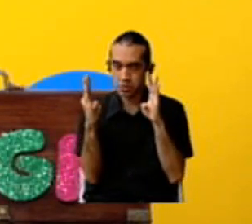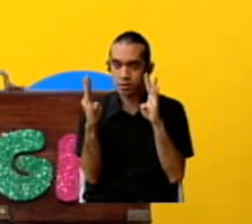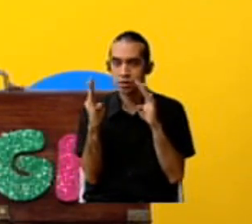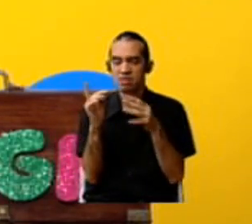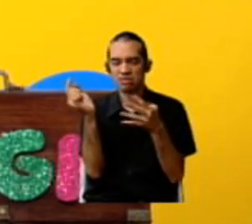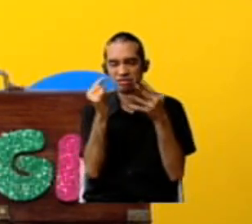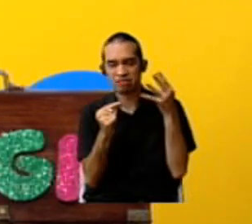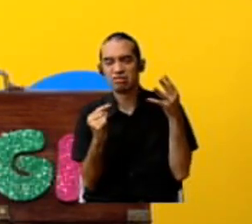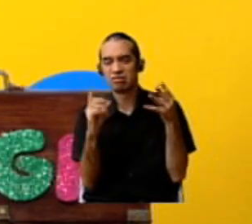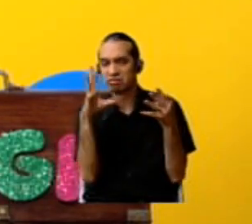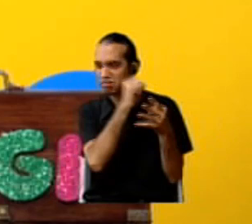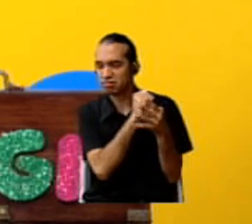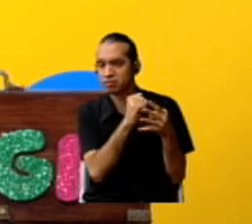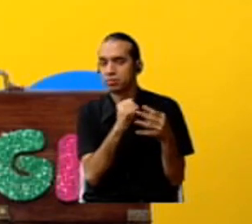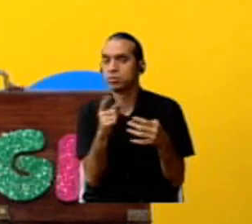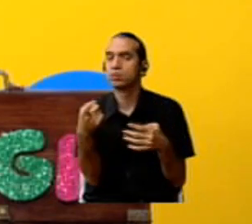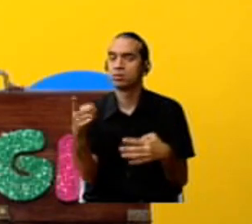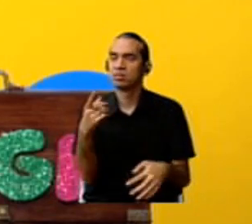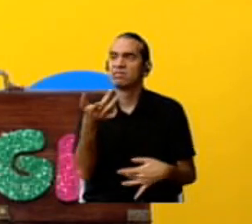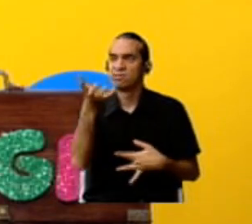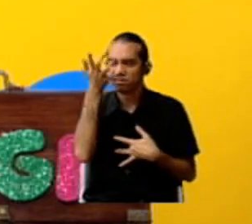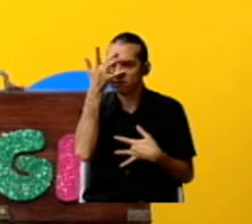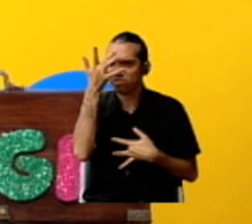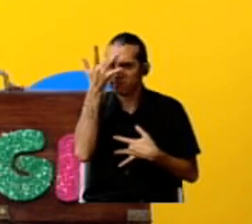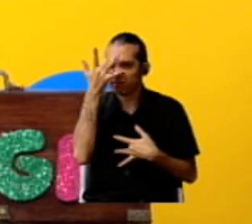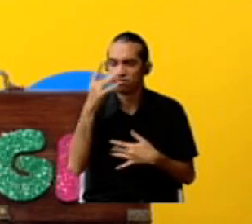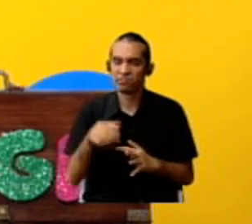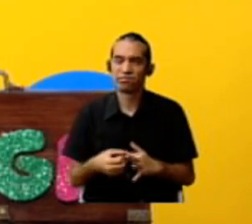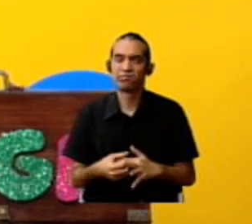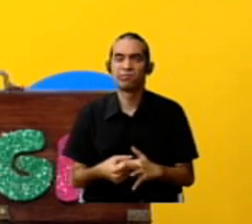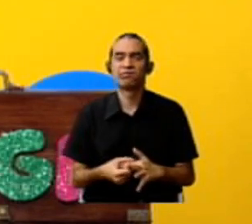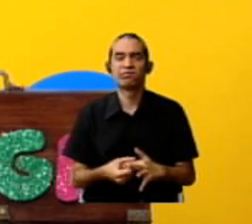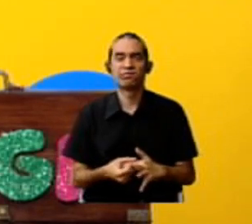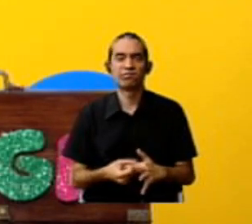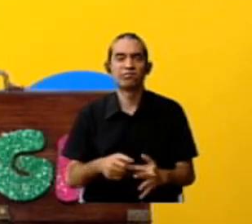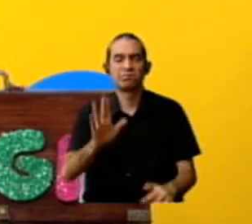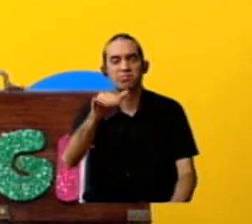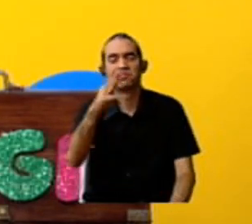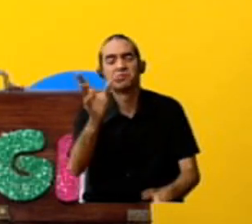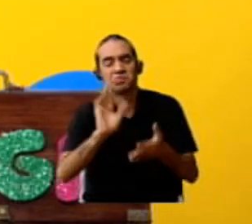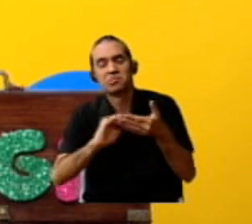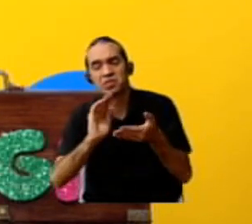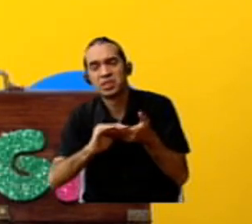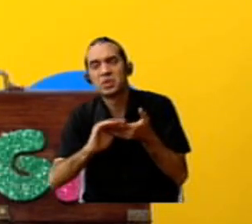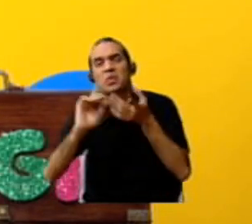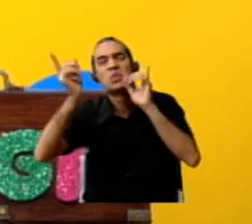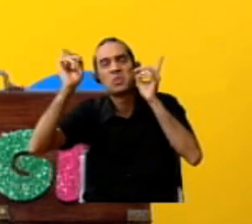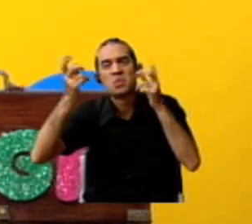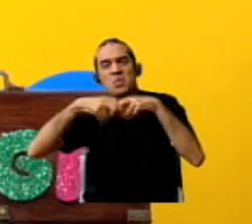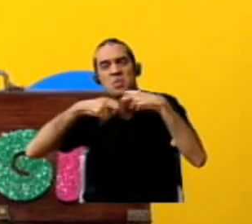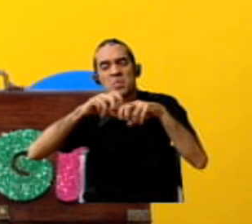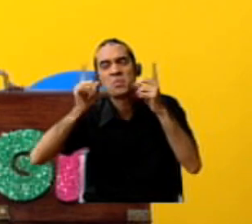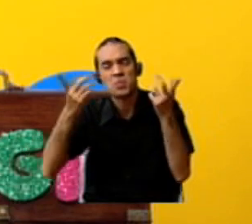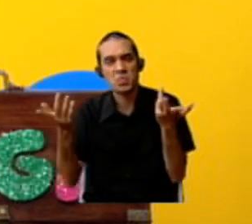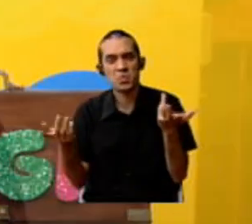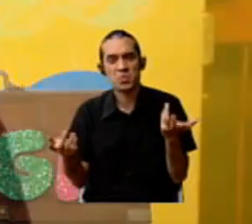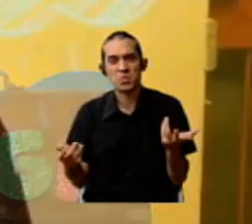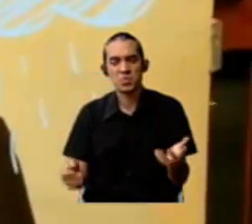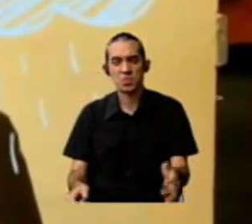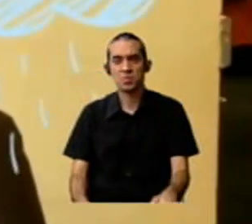she has. She's really sick, Charlie. Arlene, tell me, what is the problem?